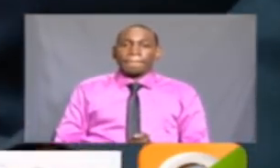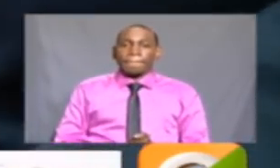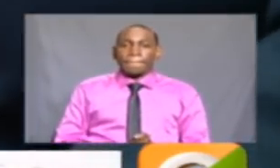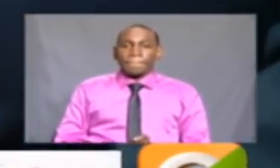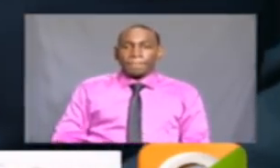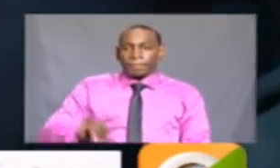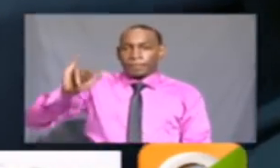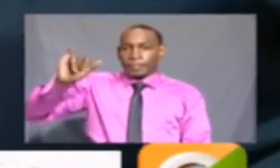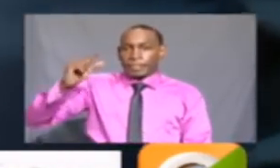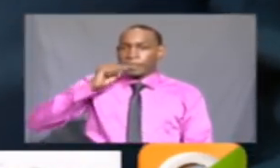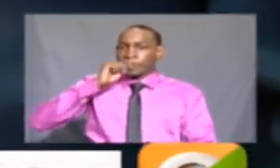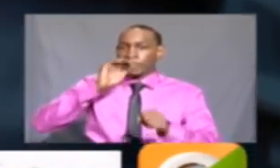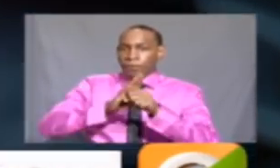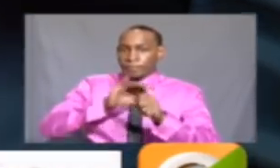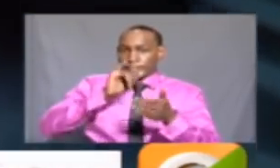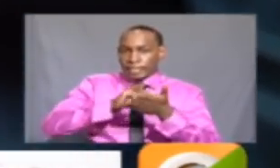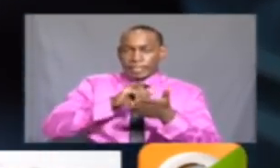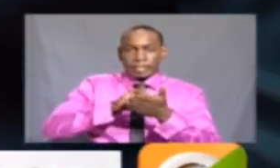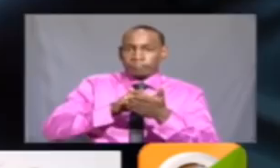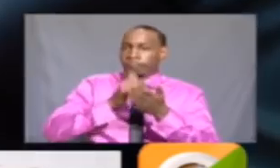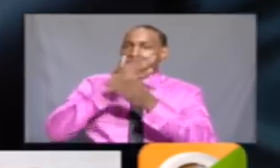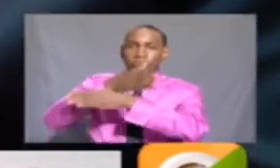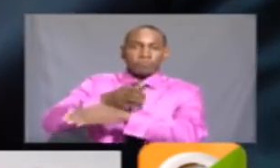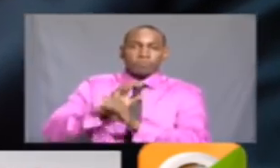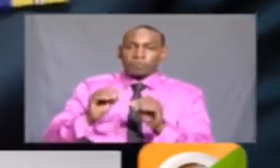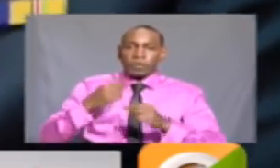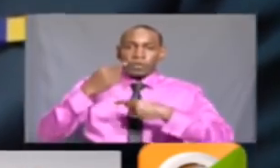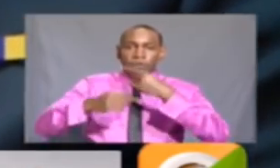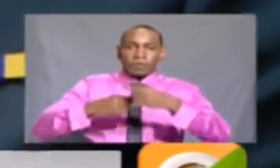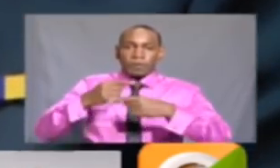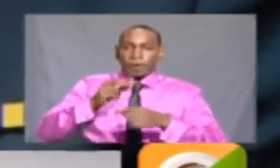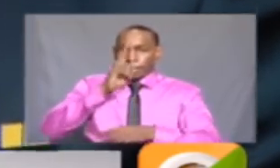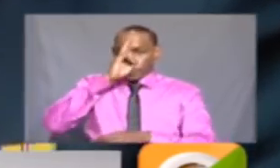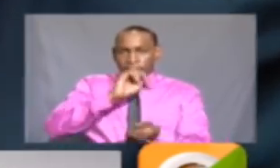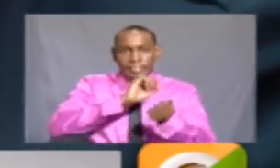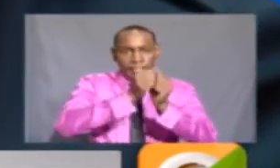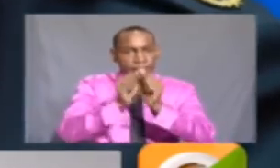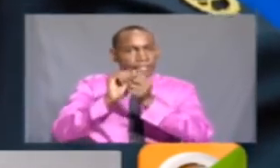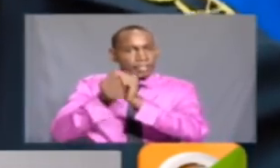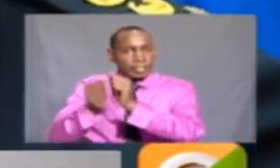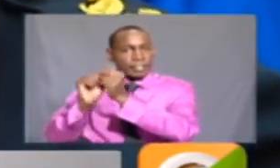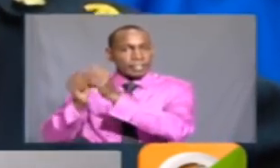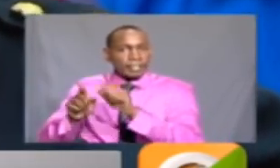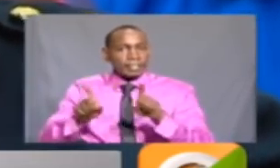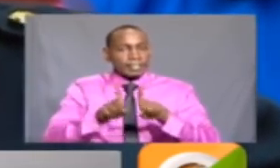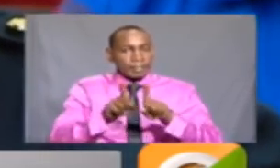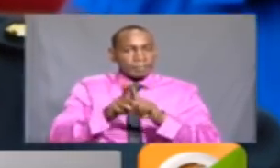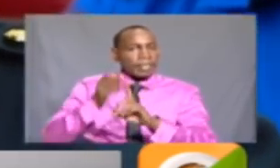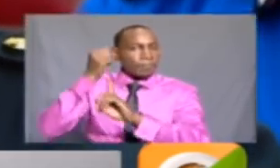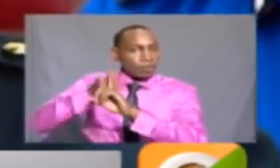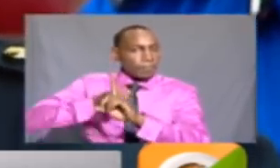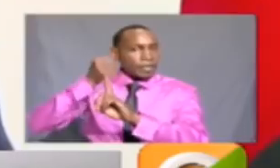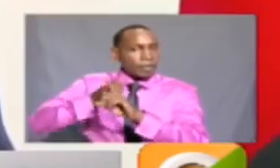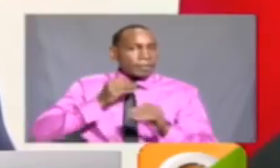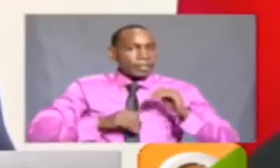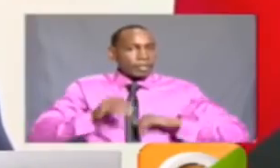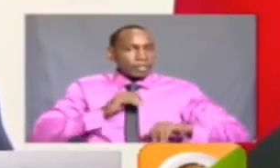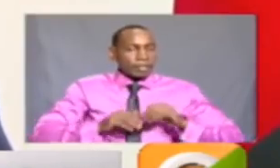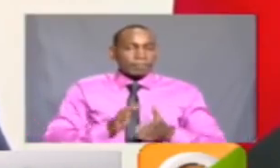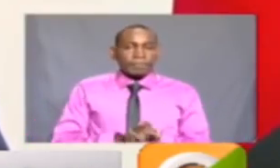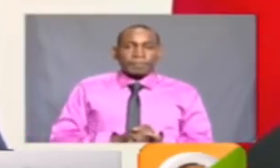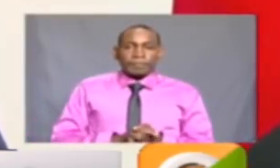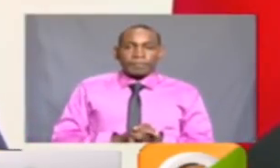The IG promising not to drop the baton in the ongoing police reforms as well as the spirited war on graft.